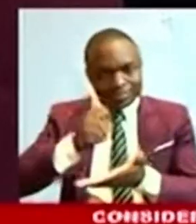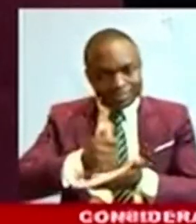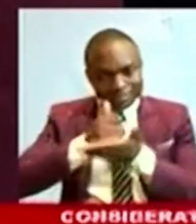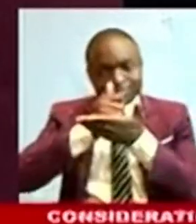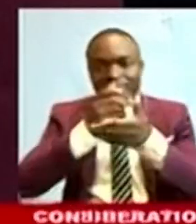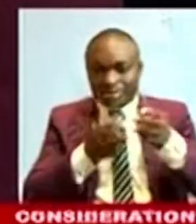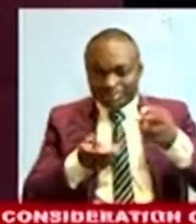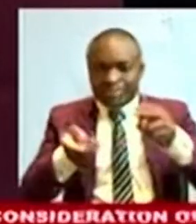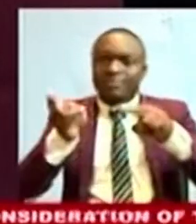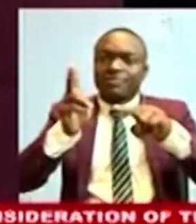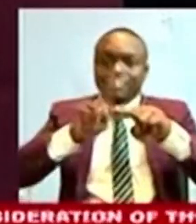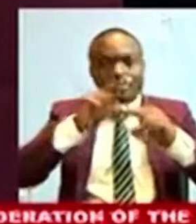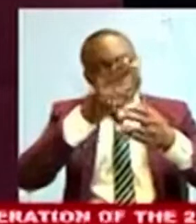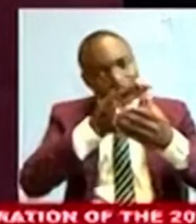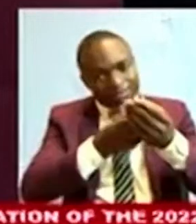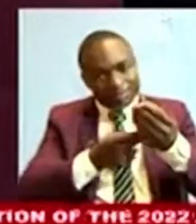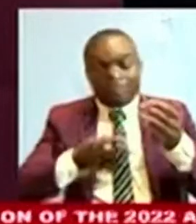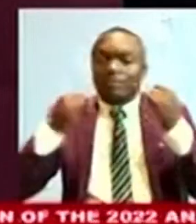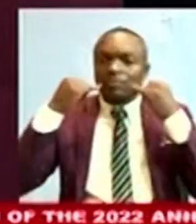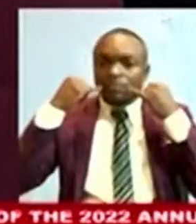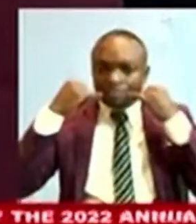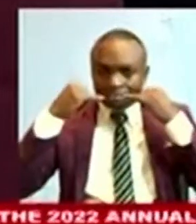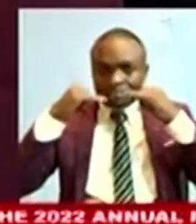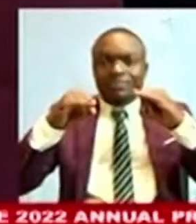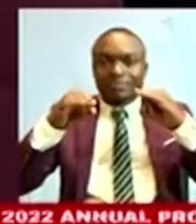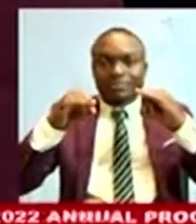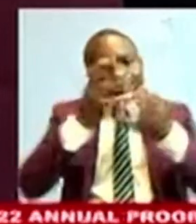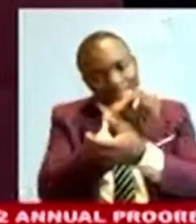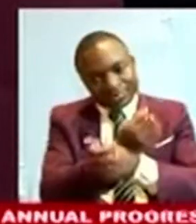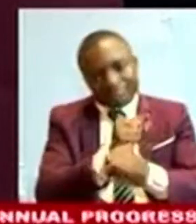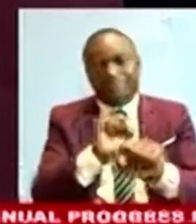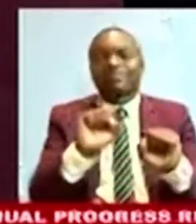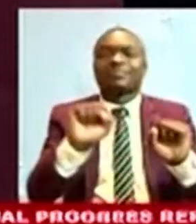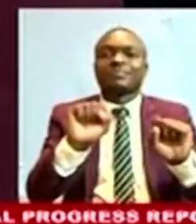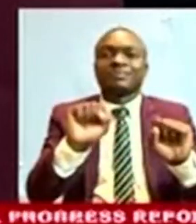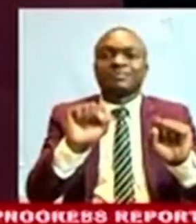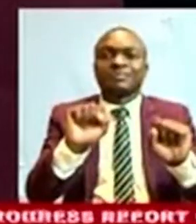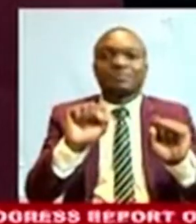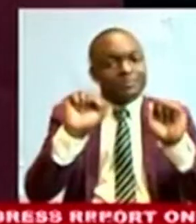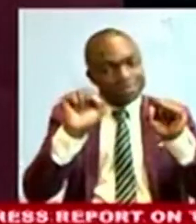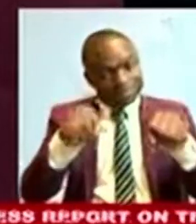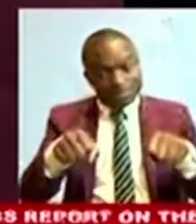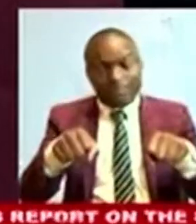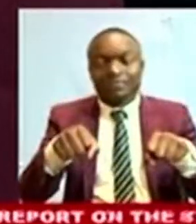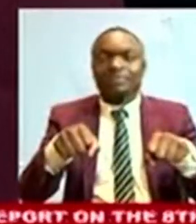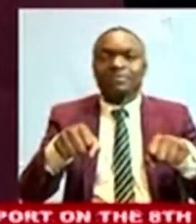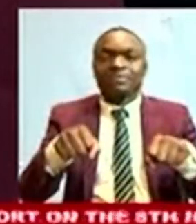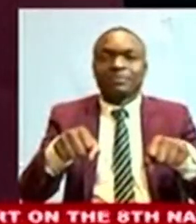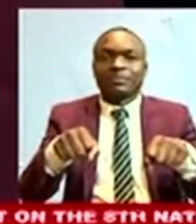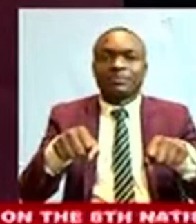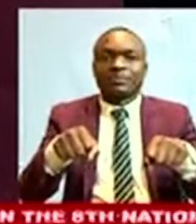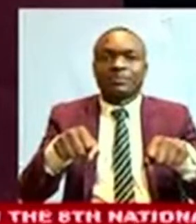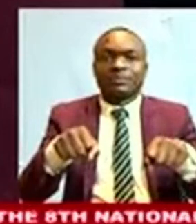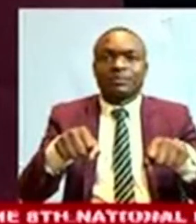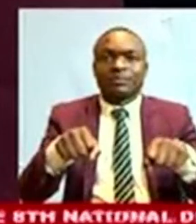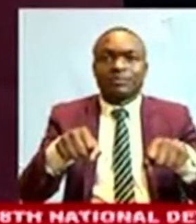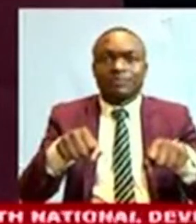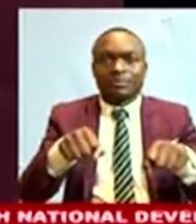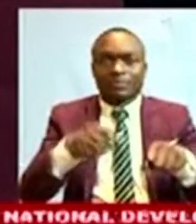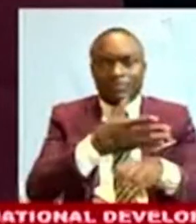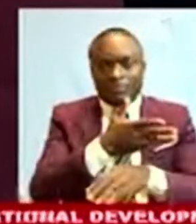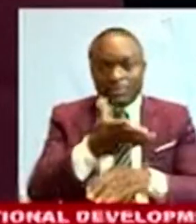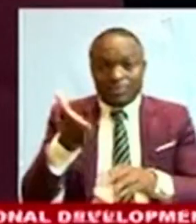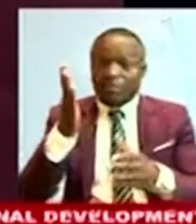increasing both the notification and also the cure rates so that we can avert the issues of drug-resistant